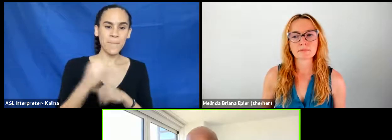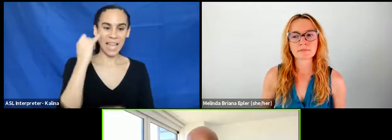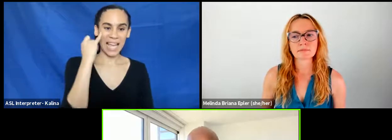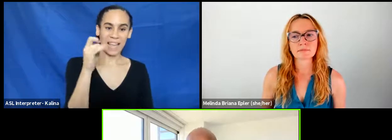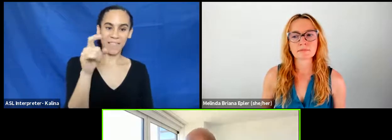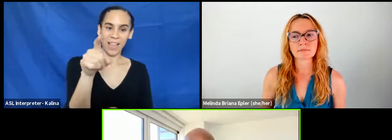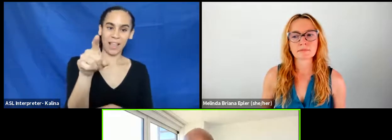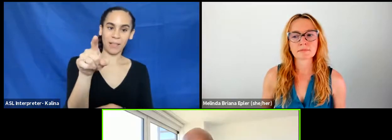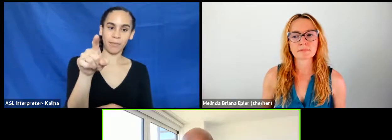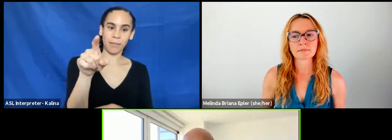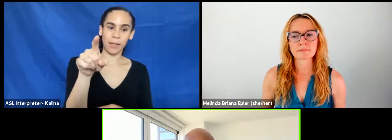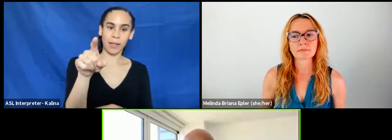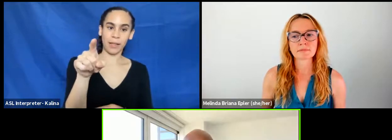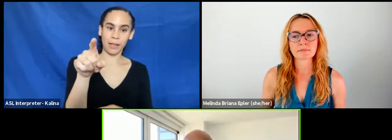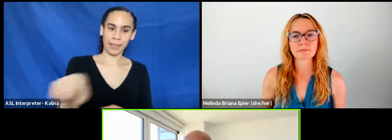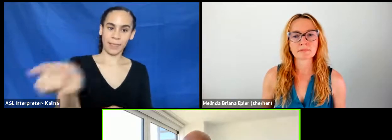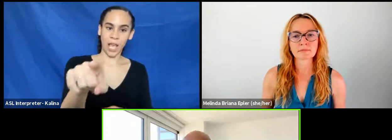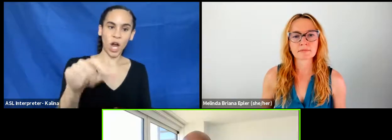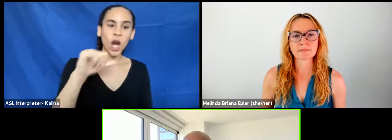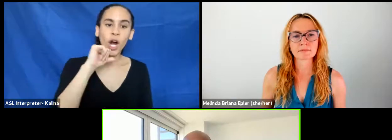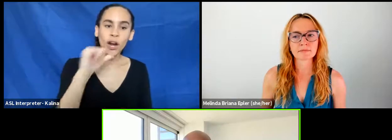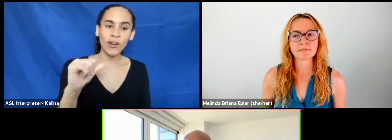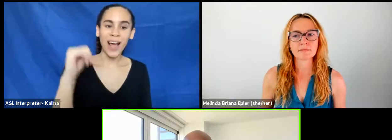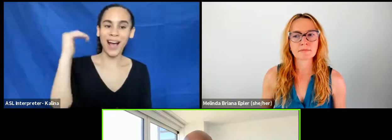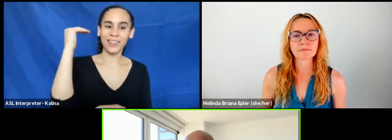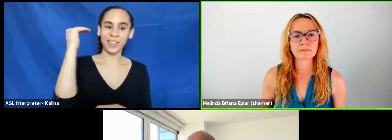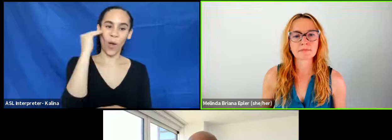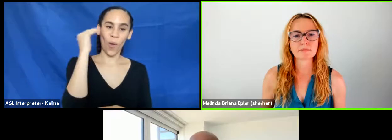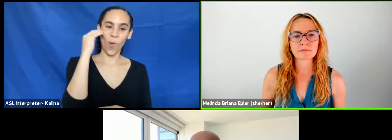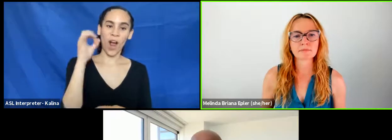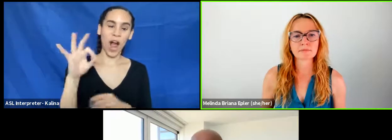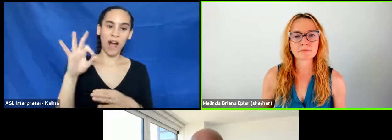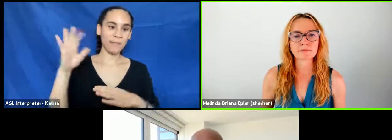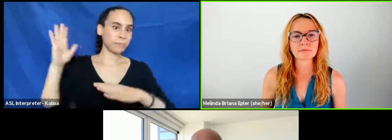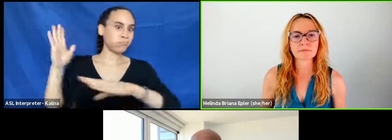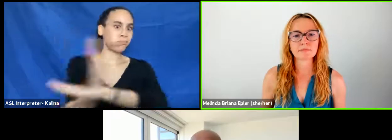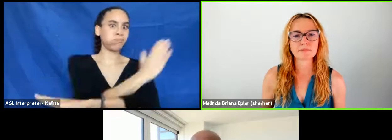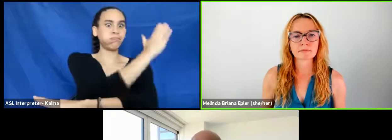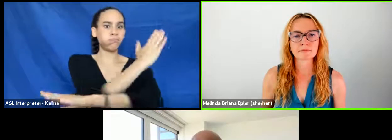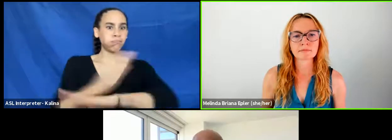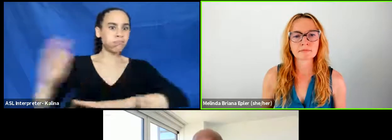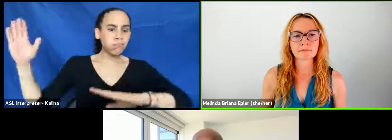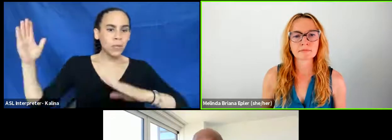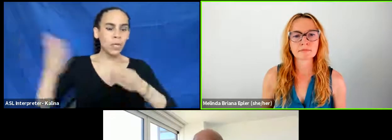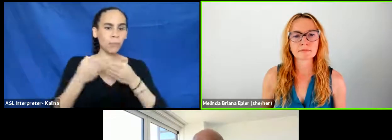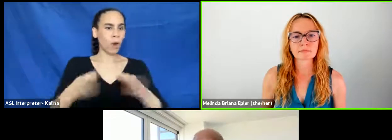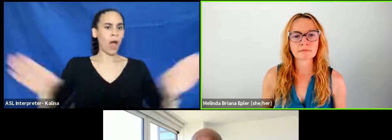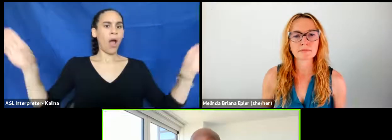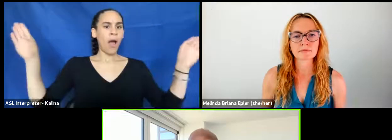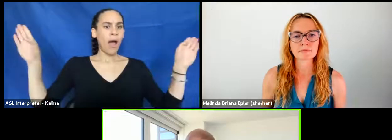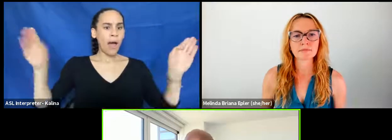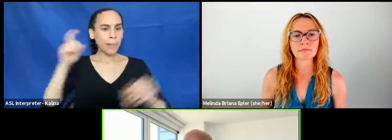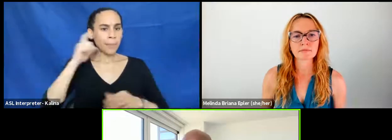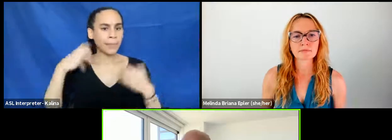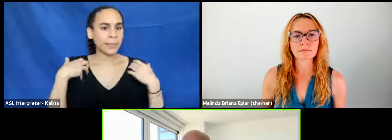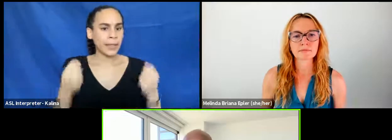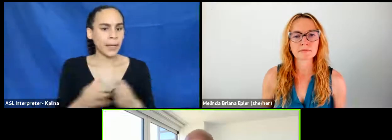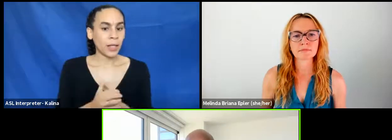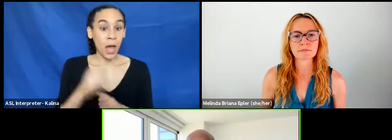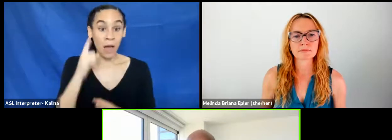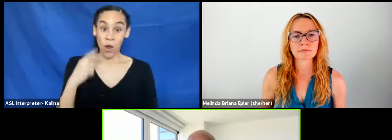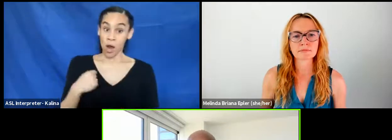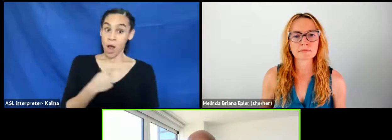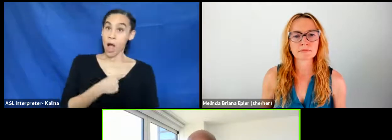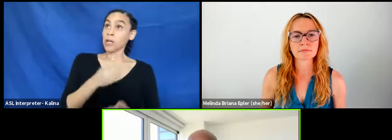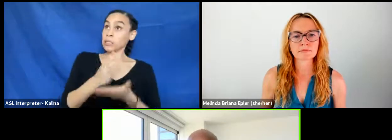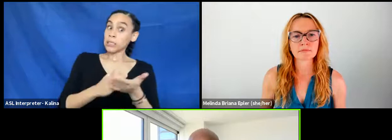aware of the broad range of what saying mental health means, right? They're when you say mental health, for some people, it could